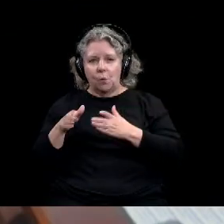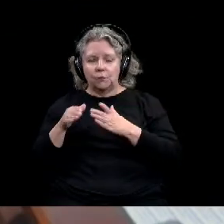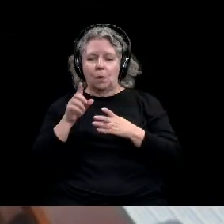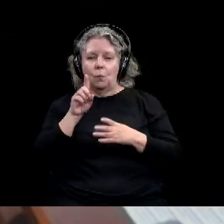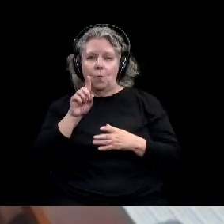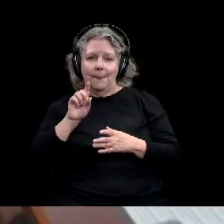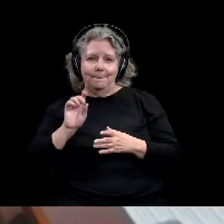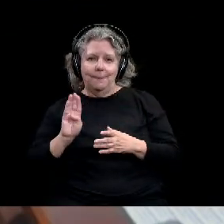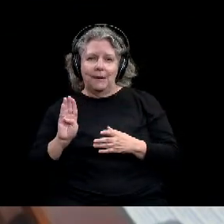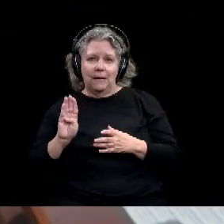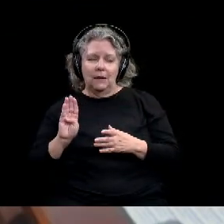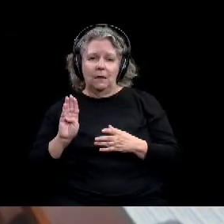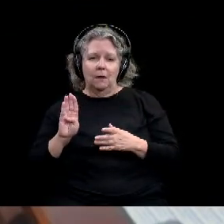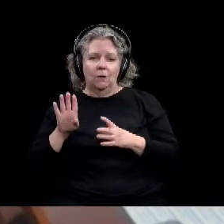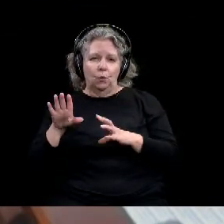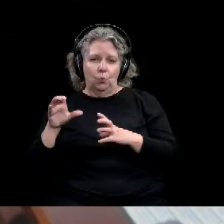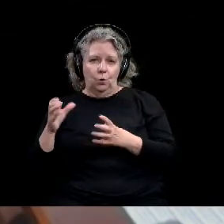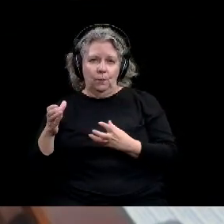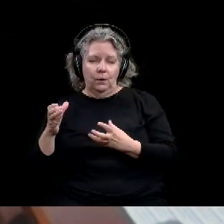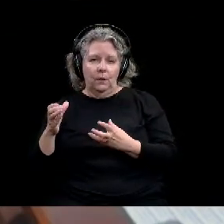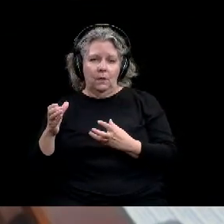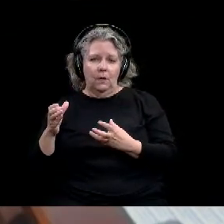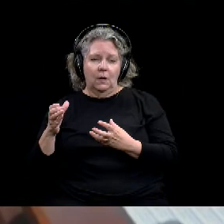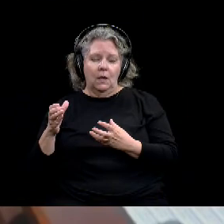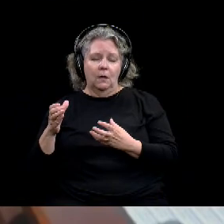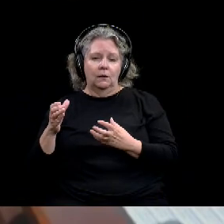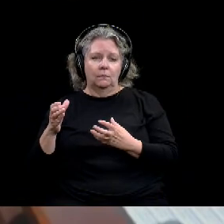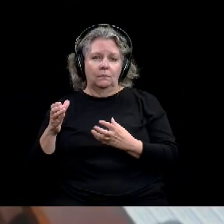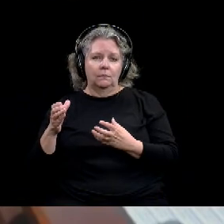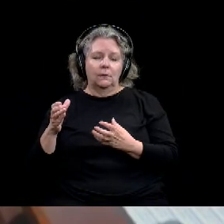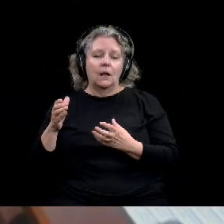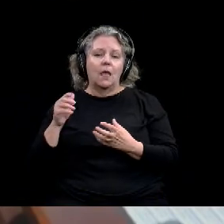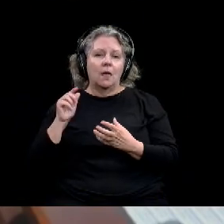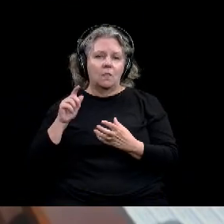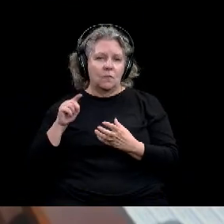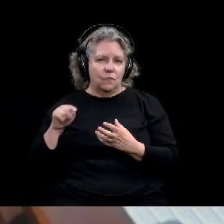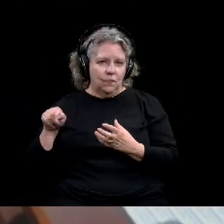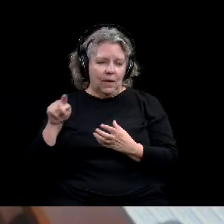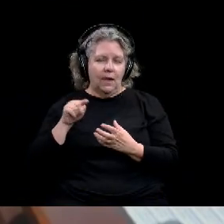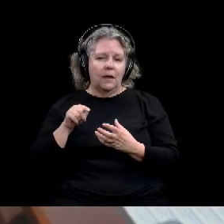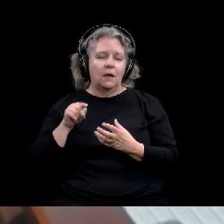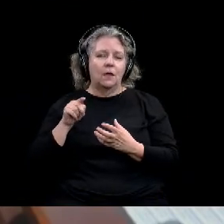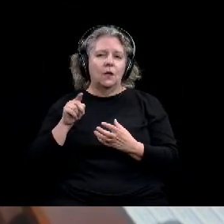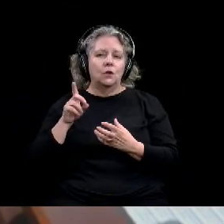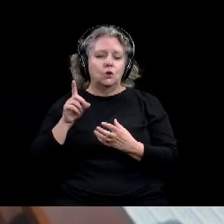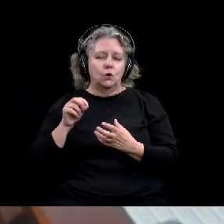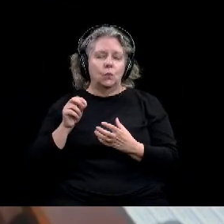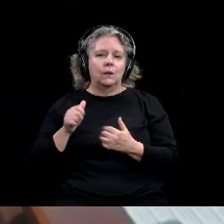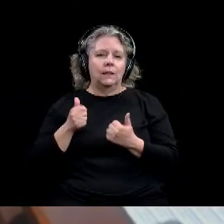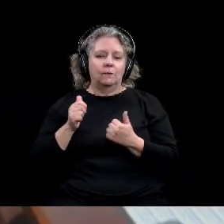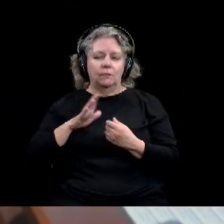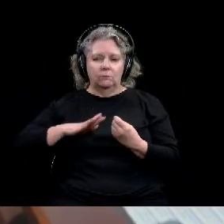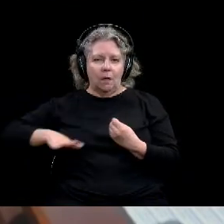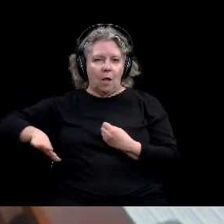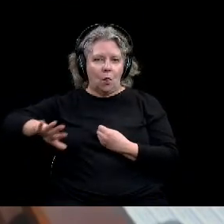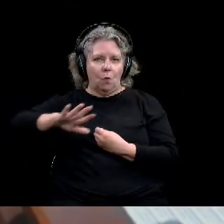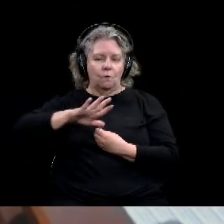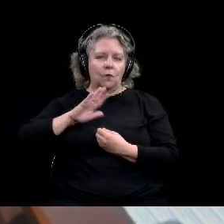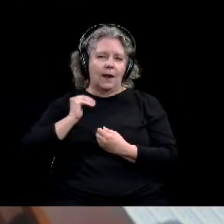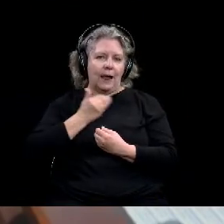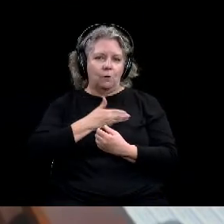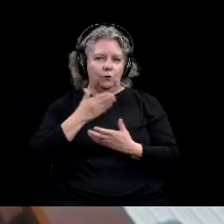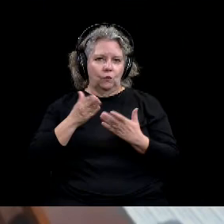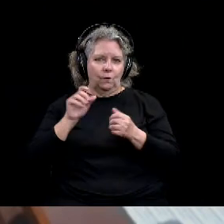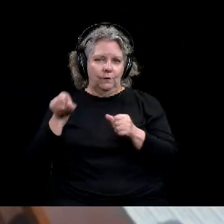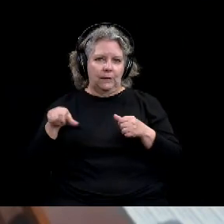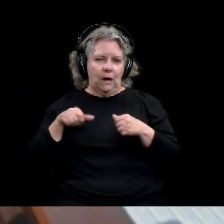do reside in all of our service area. So we are making every effort to be equal in those